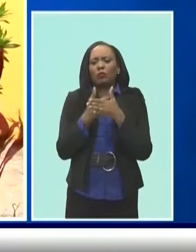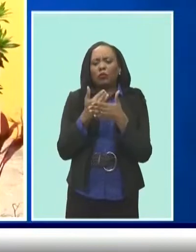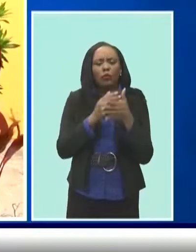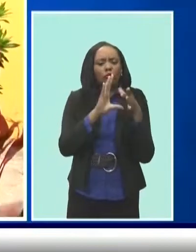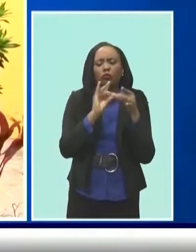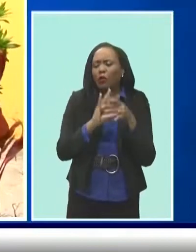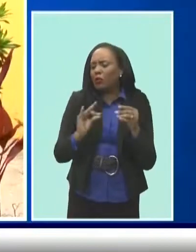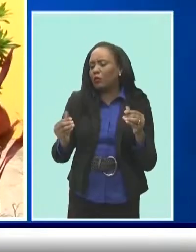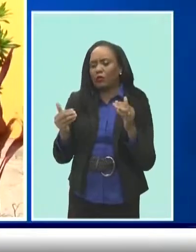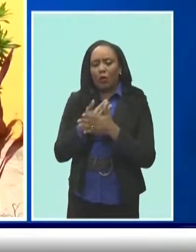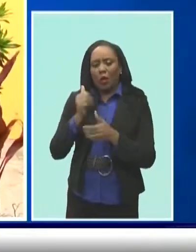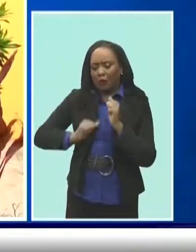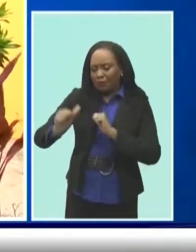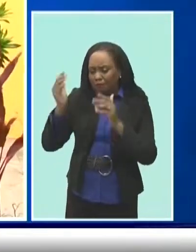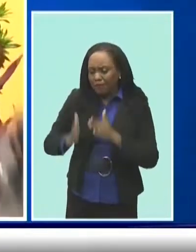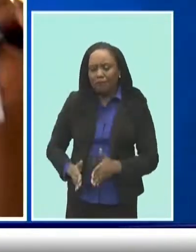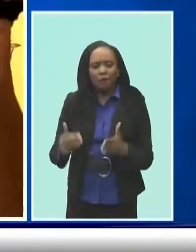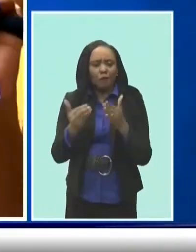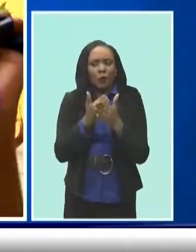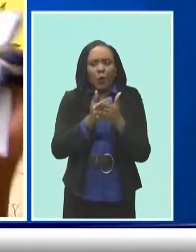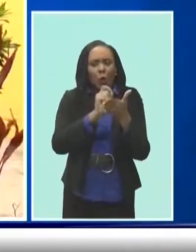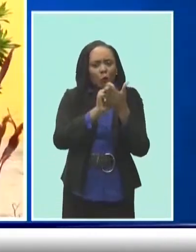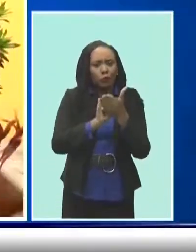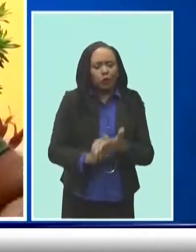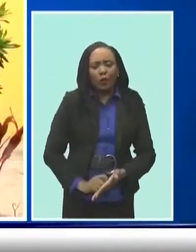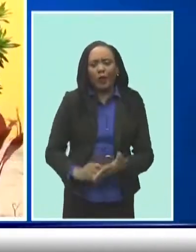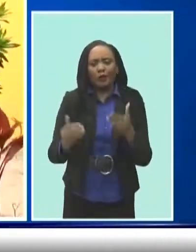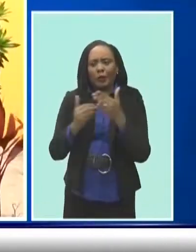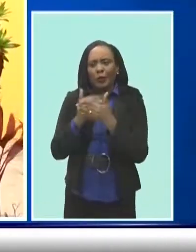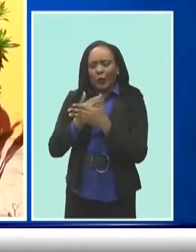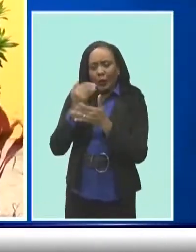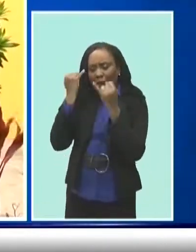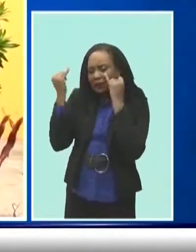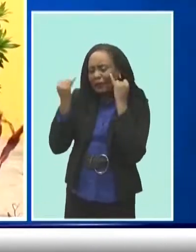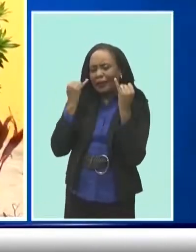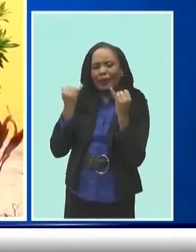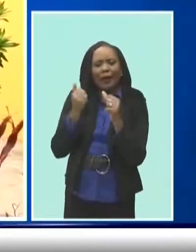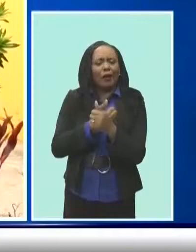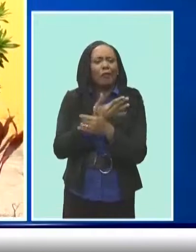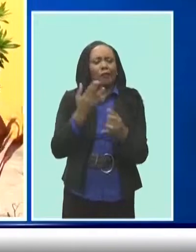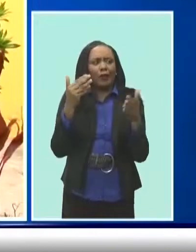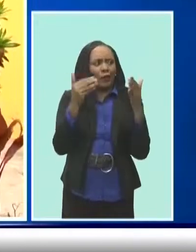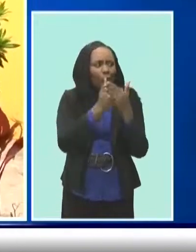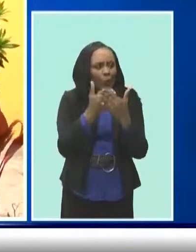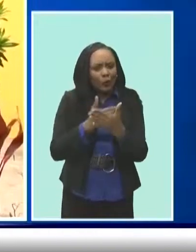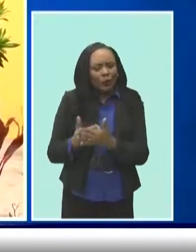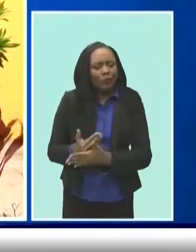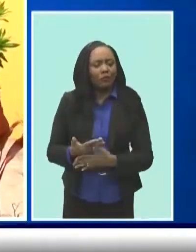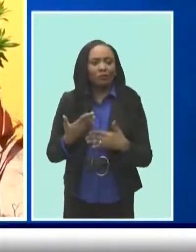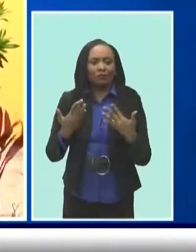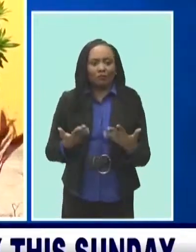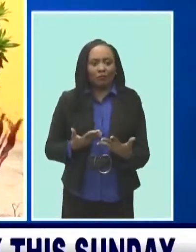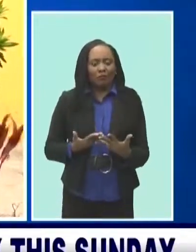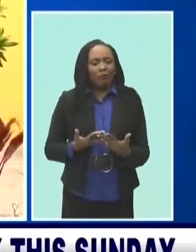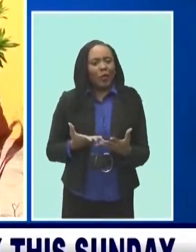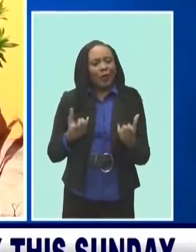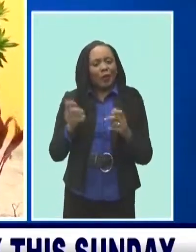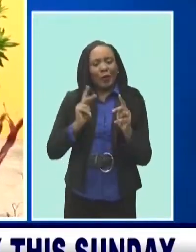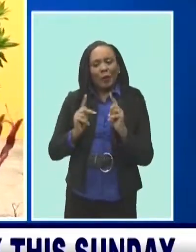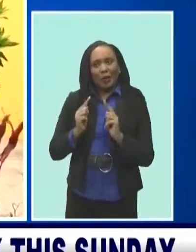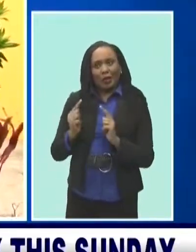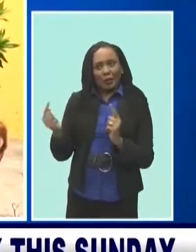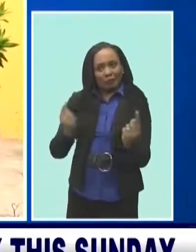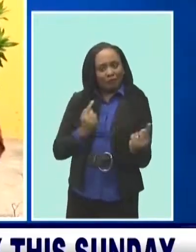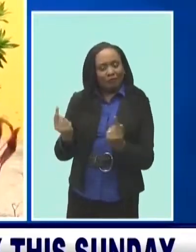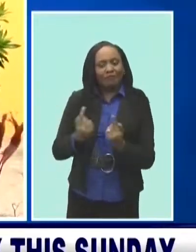new actors, brand new script, brand new ideas. Everything about this is new. So we're asking people to come out, join